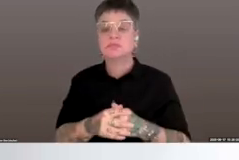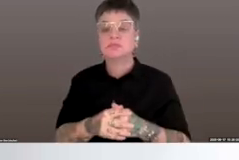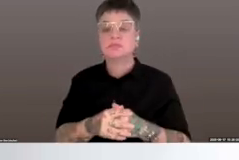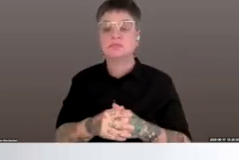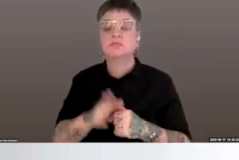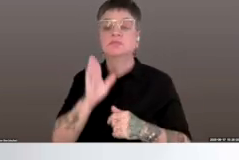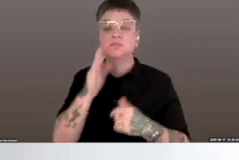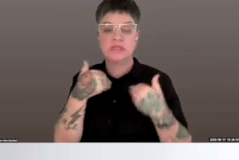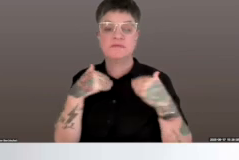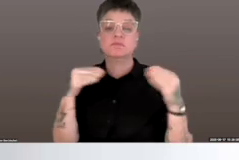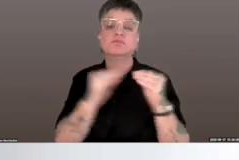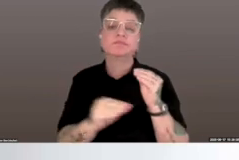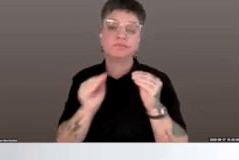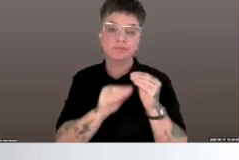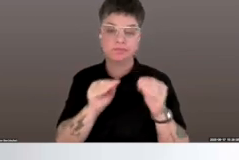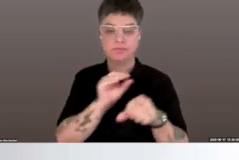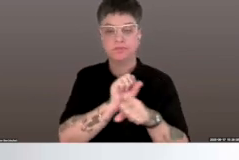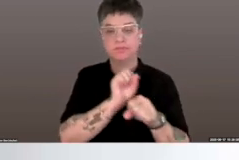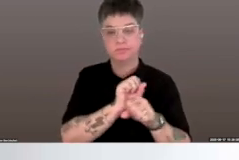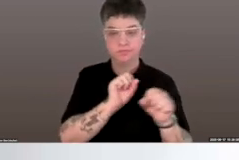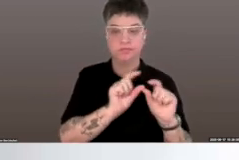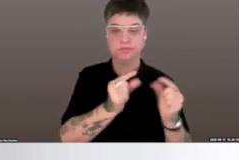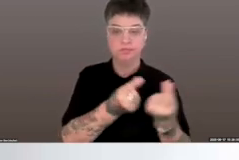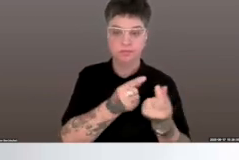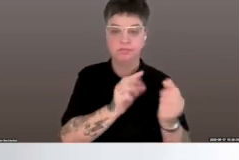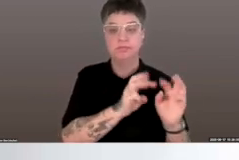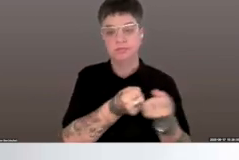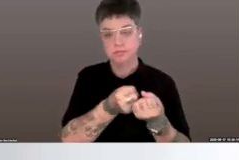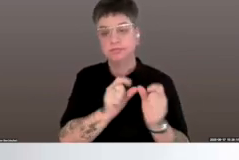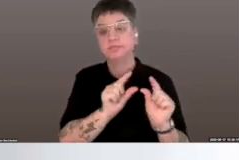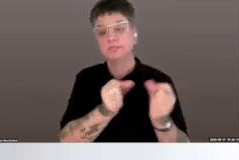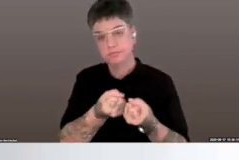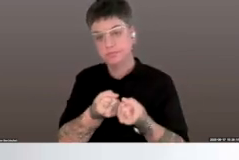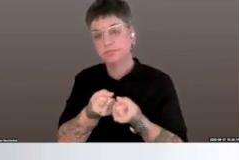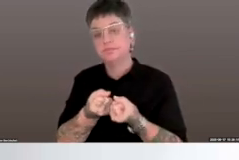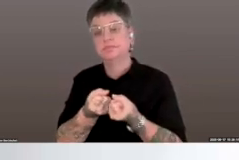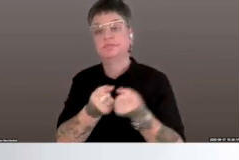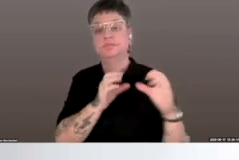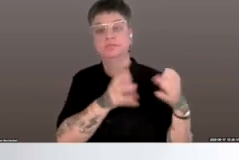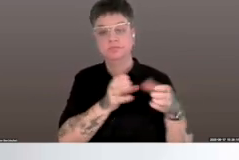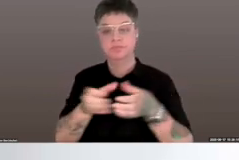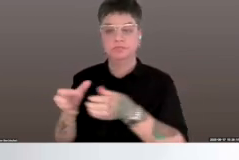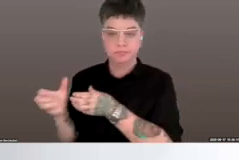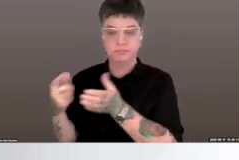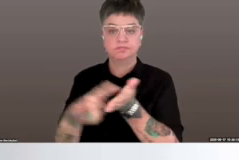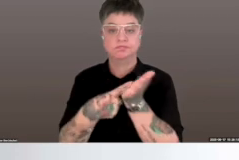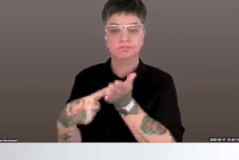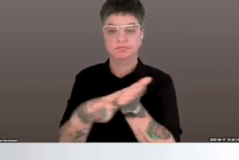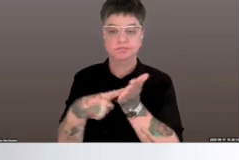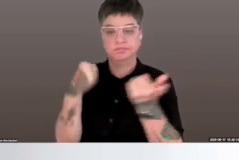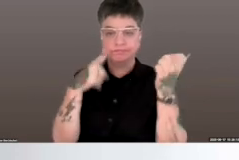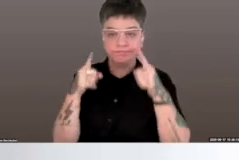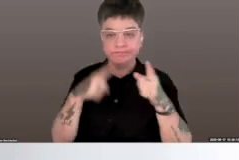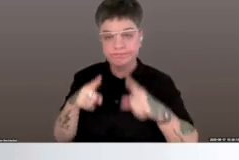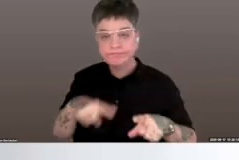groups throughout the next couple of months to also figure that out. And then we also